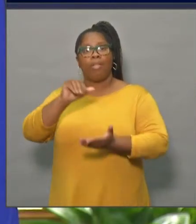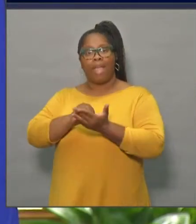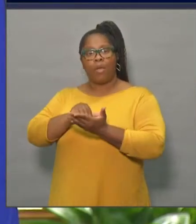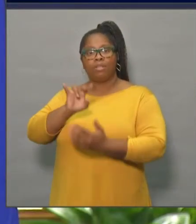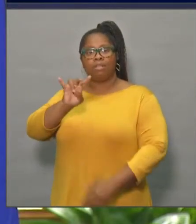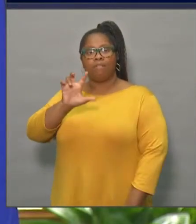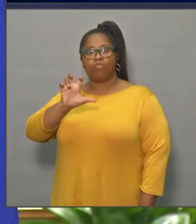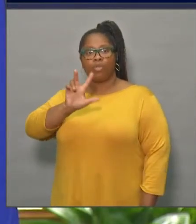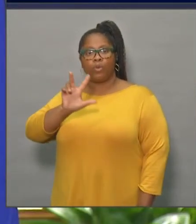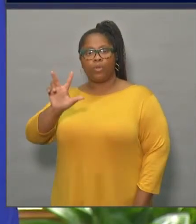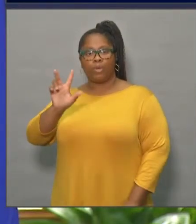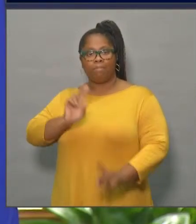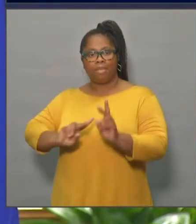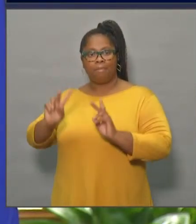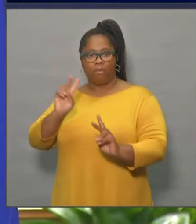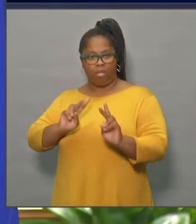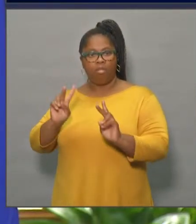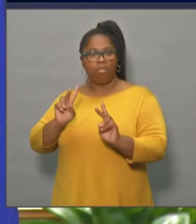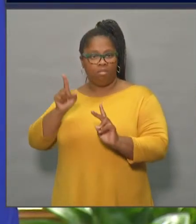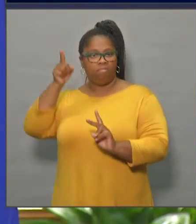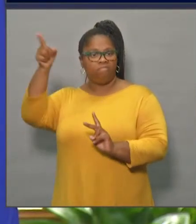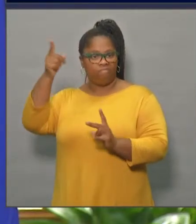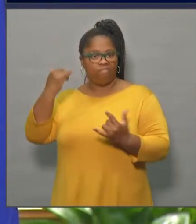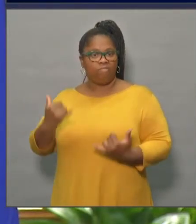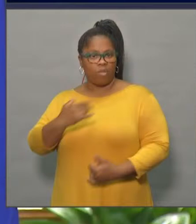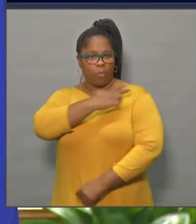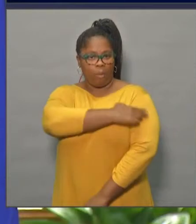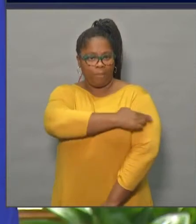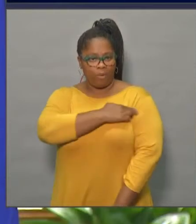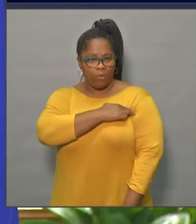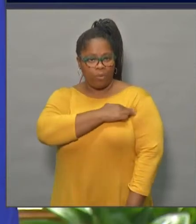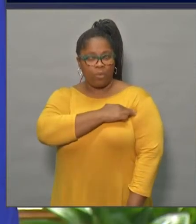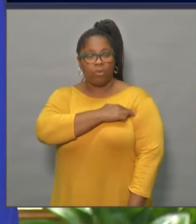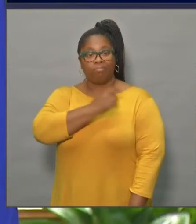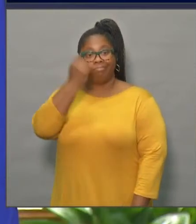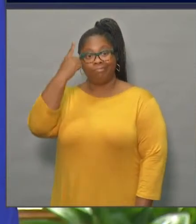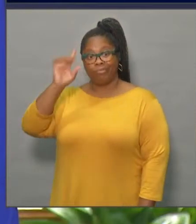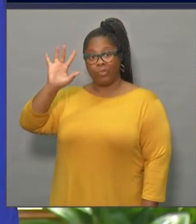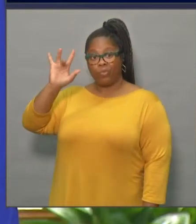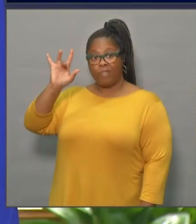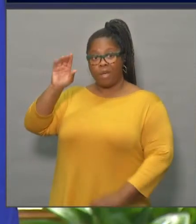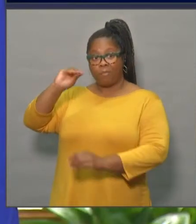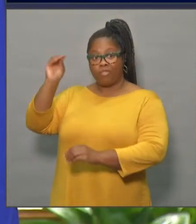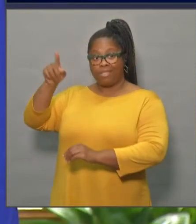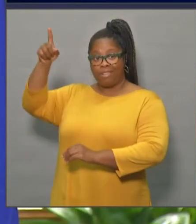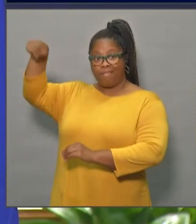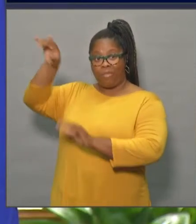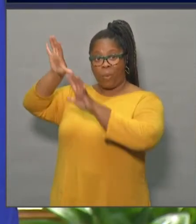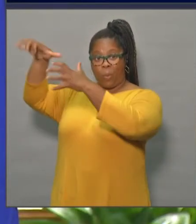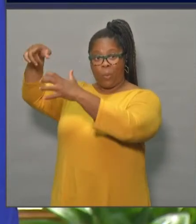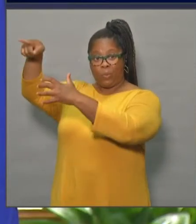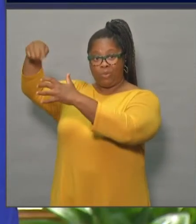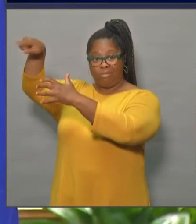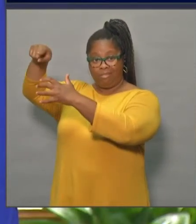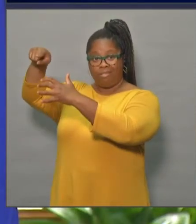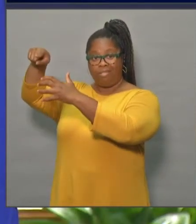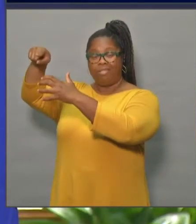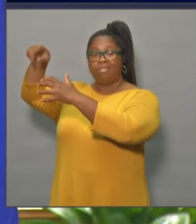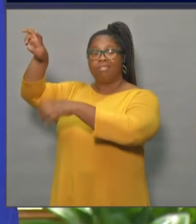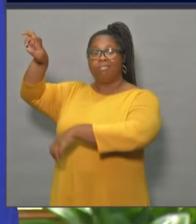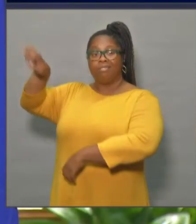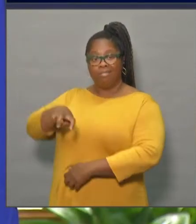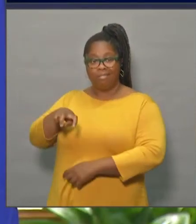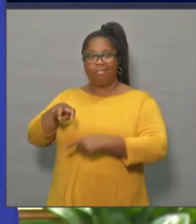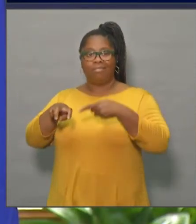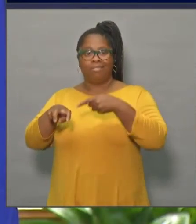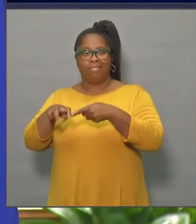1,733 people who tested positive for COVID-19, and 25% of the people who are in the hospital today who are positive